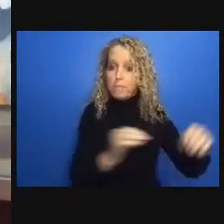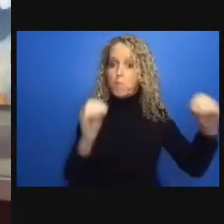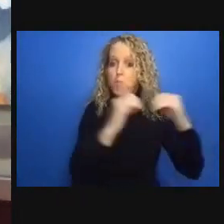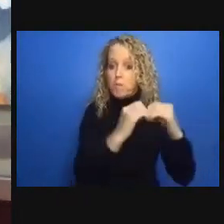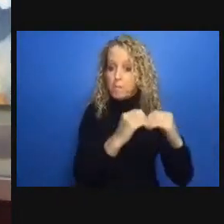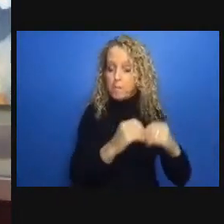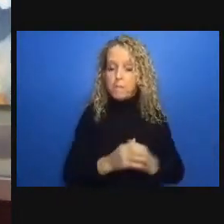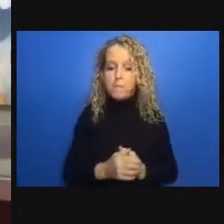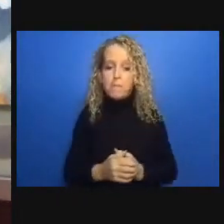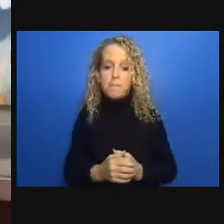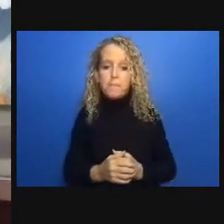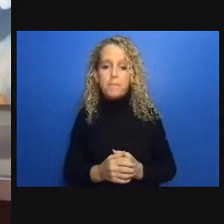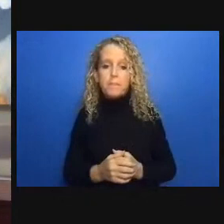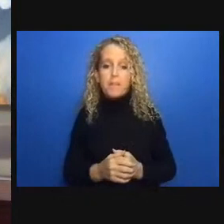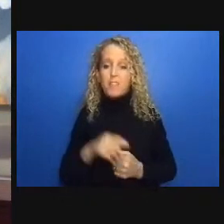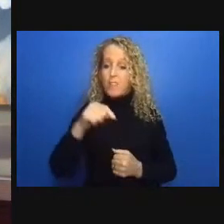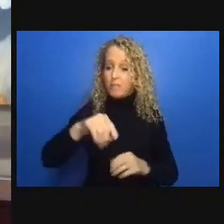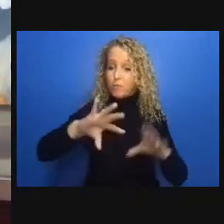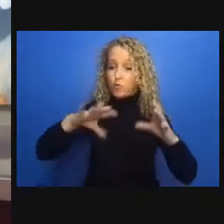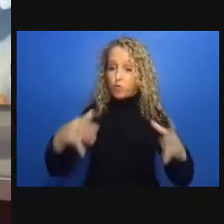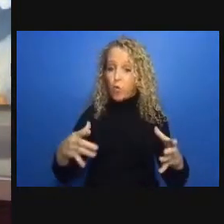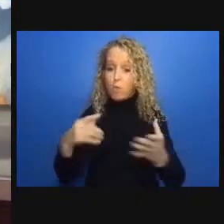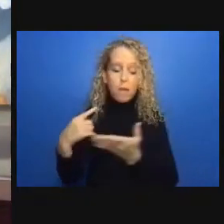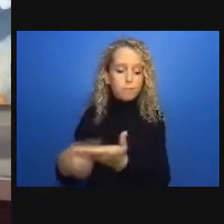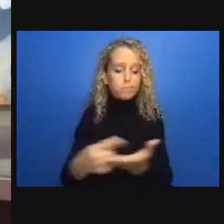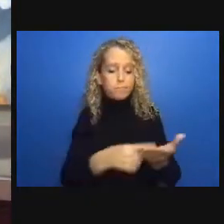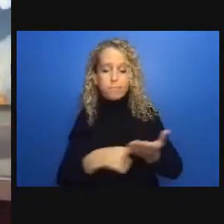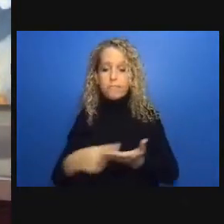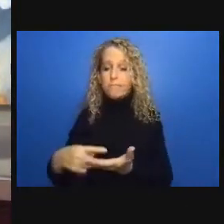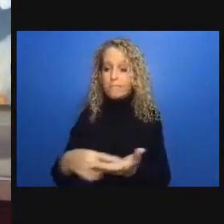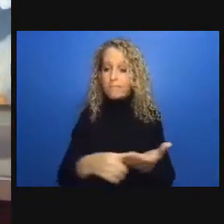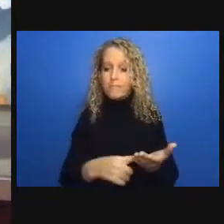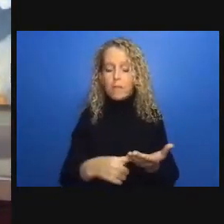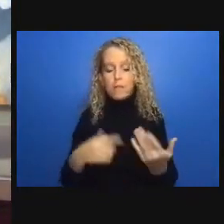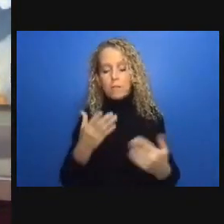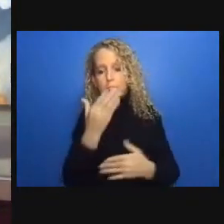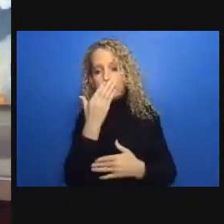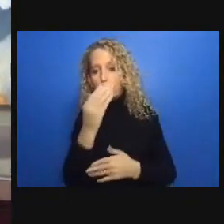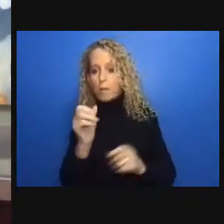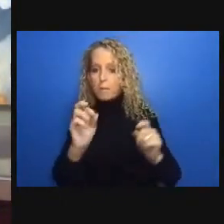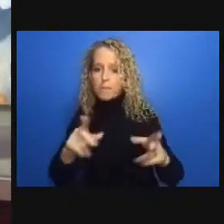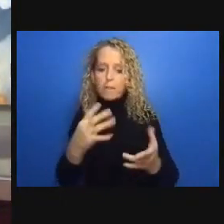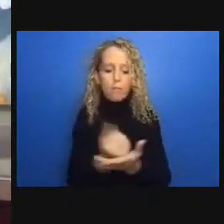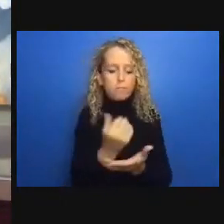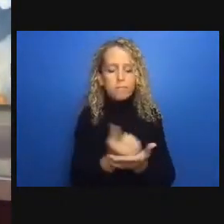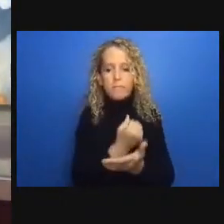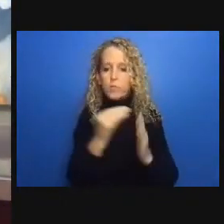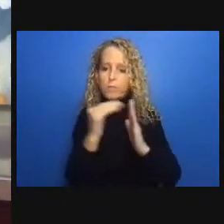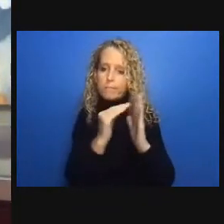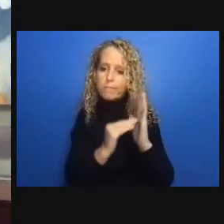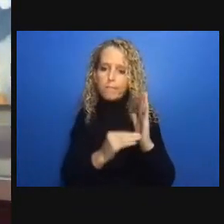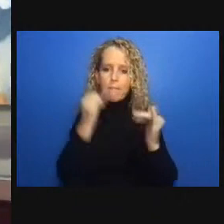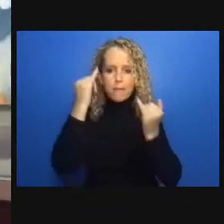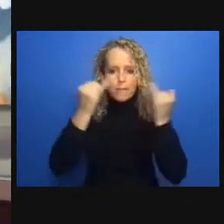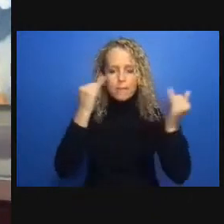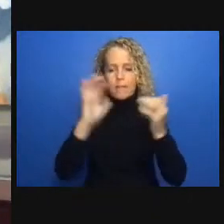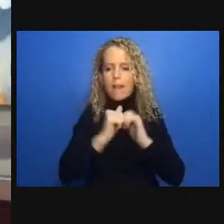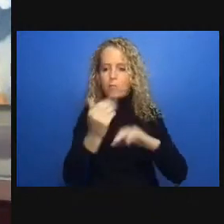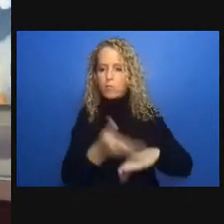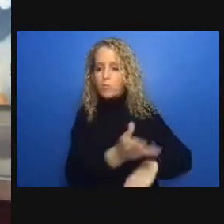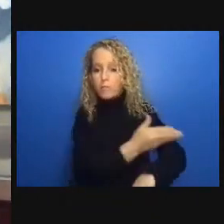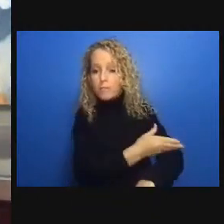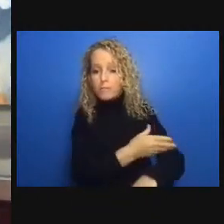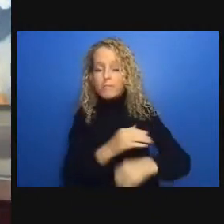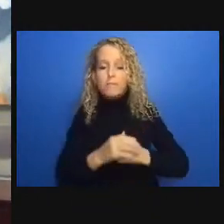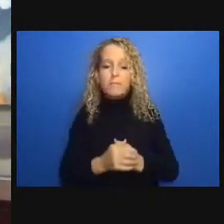mentioned, this group really provided the opportunity to do that. And as we navigated through some of